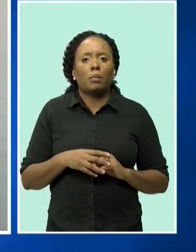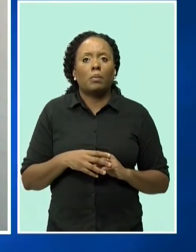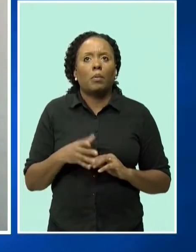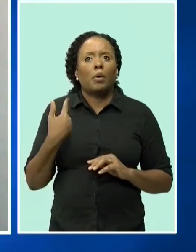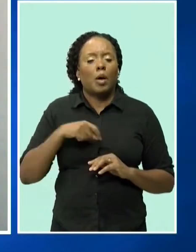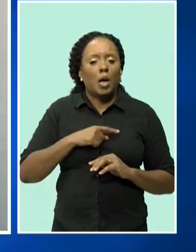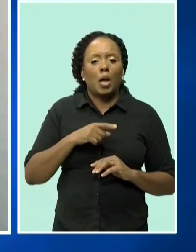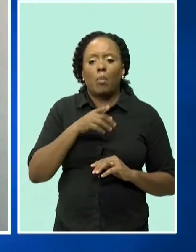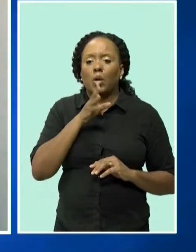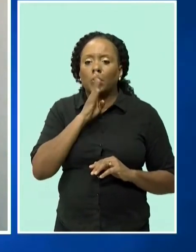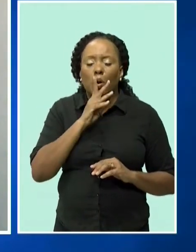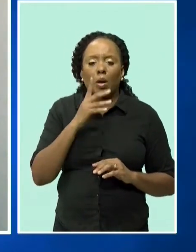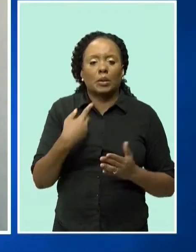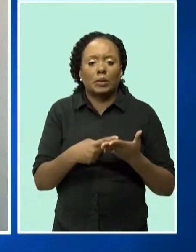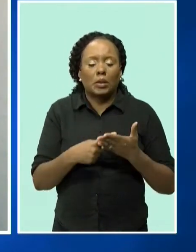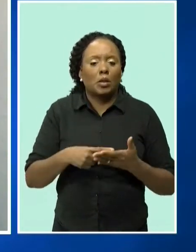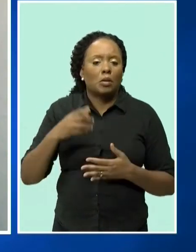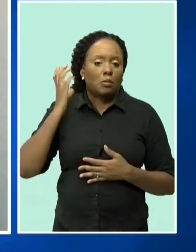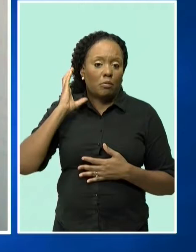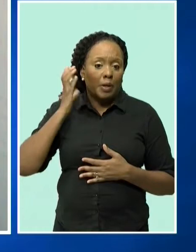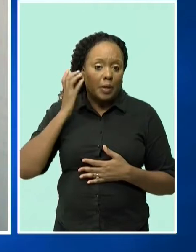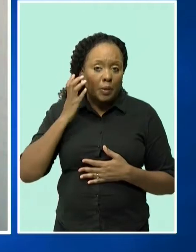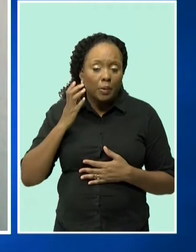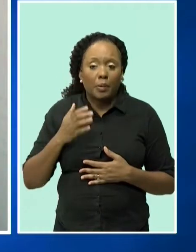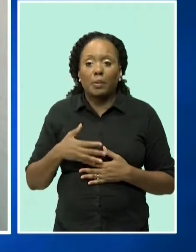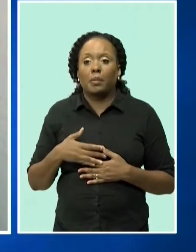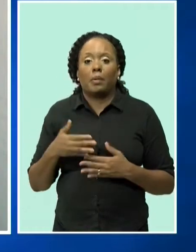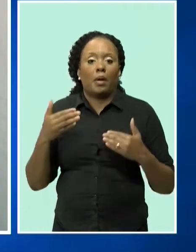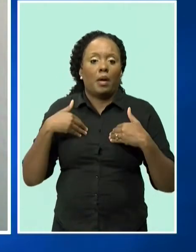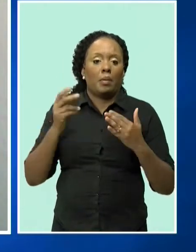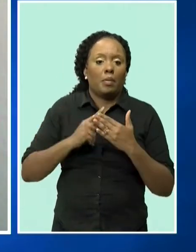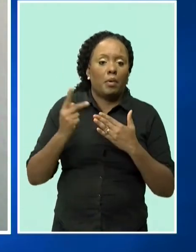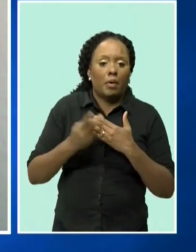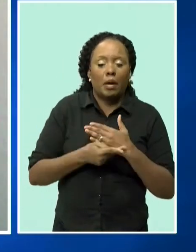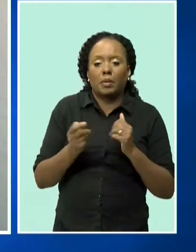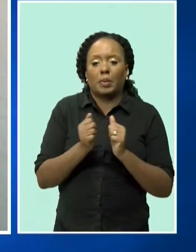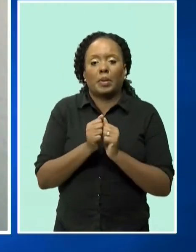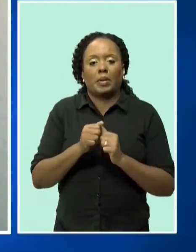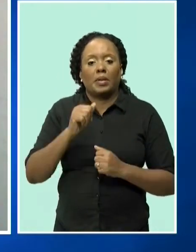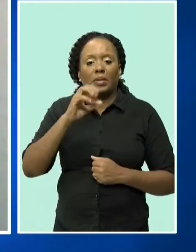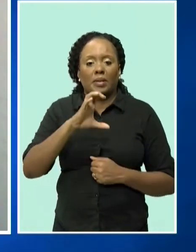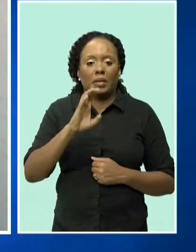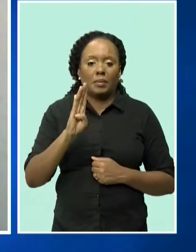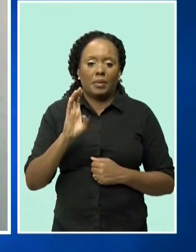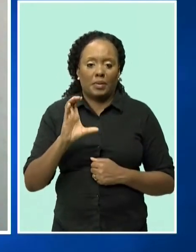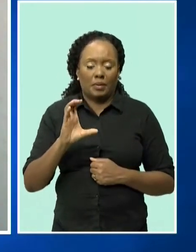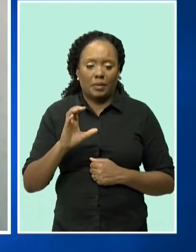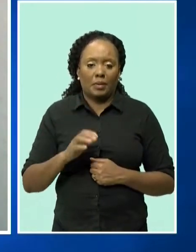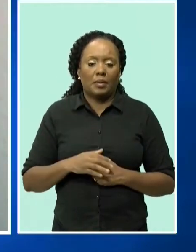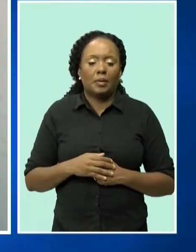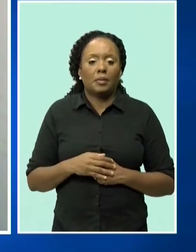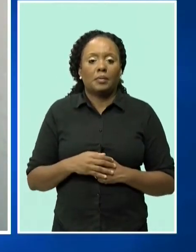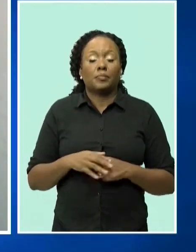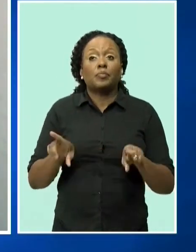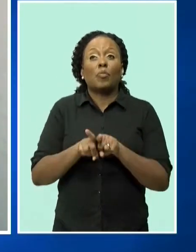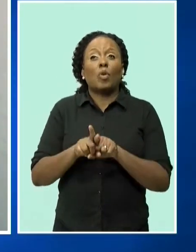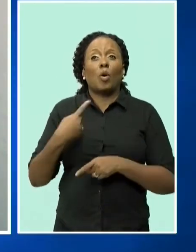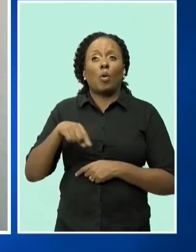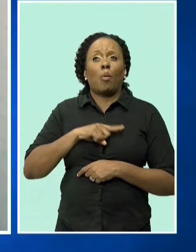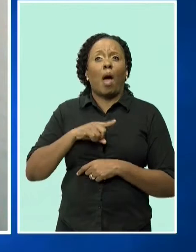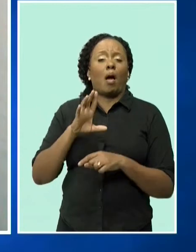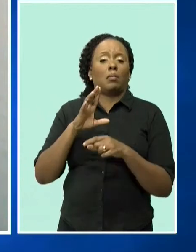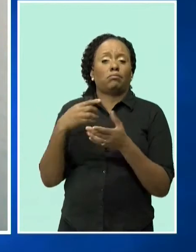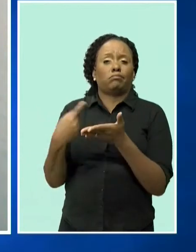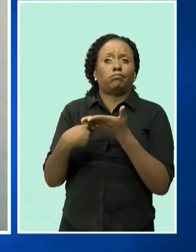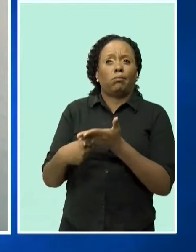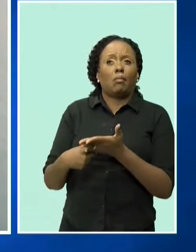brass tacks. We've had programs with CBC on QFM. But we've also been engaged with some stakeholder